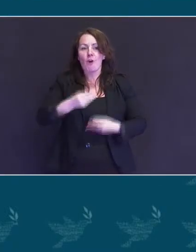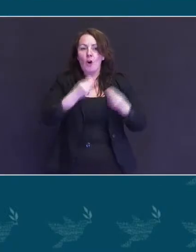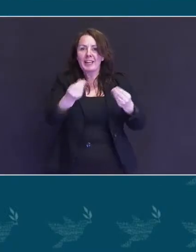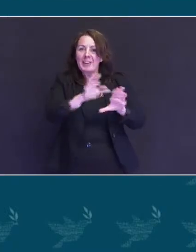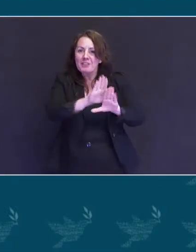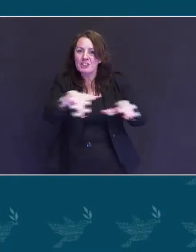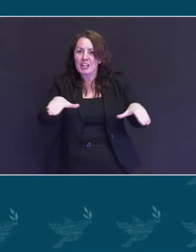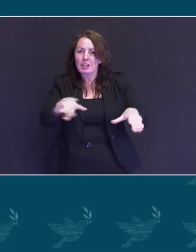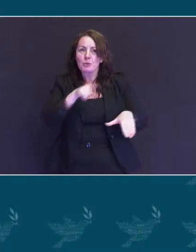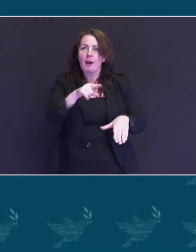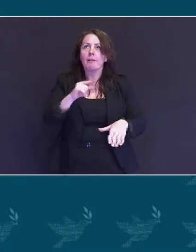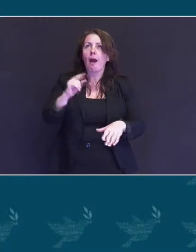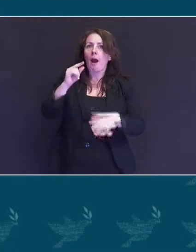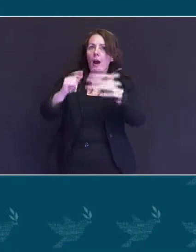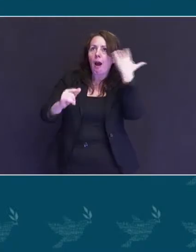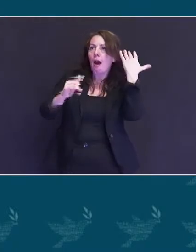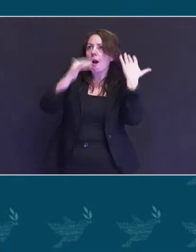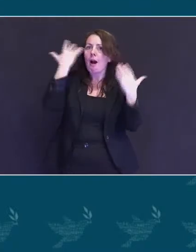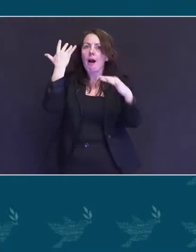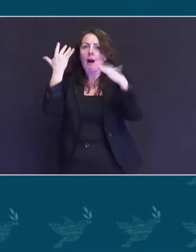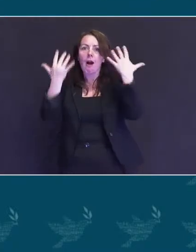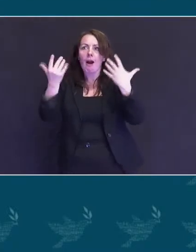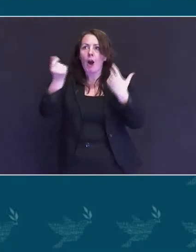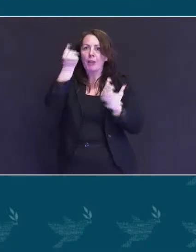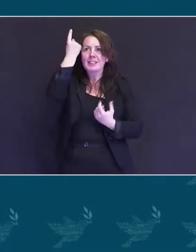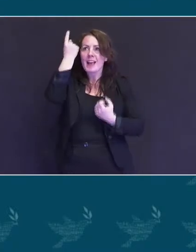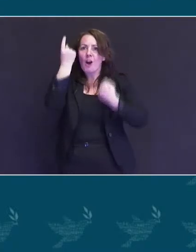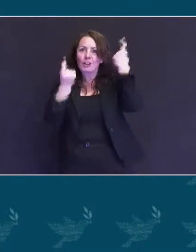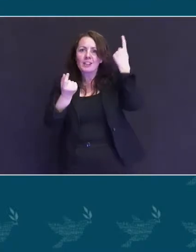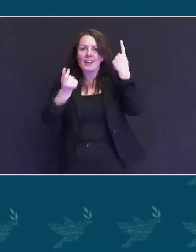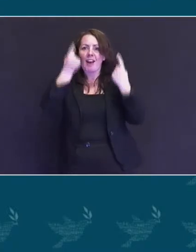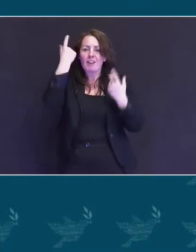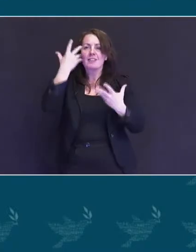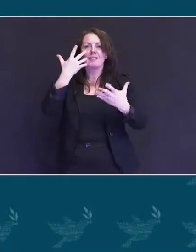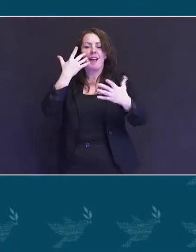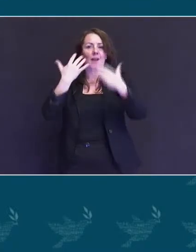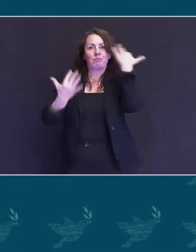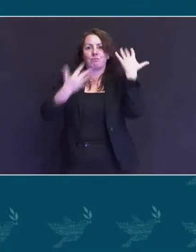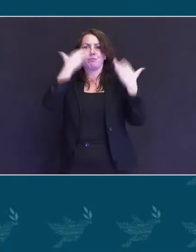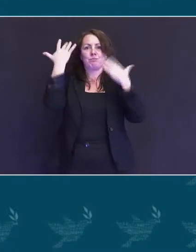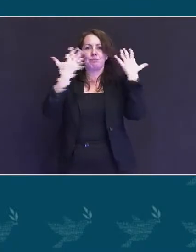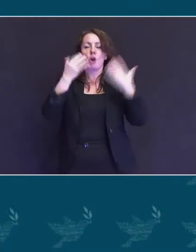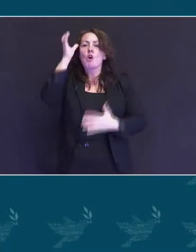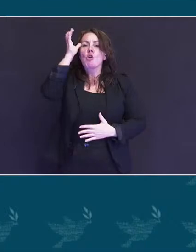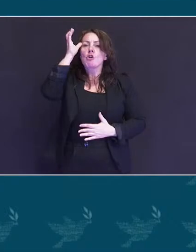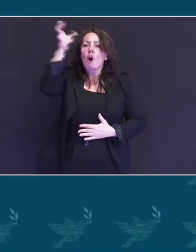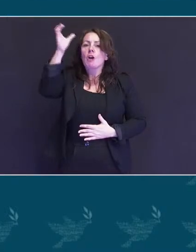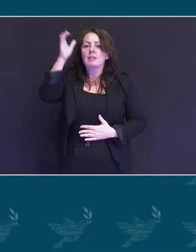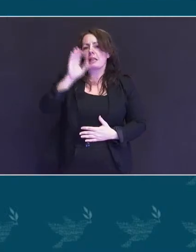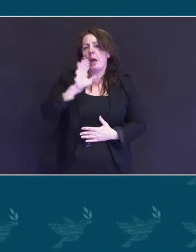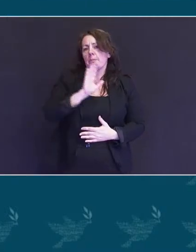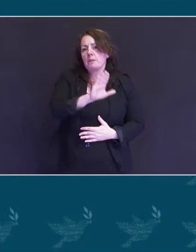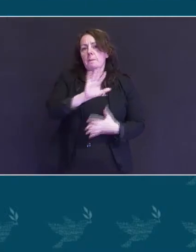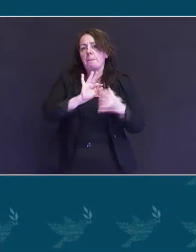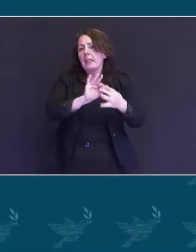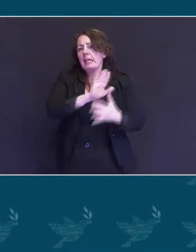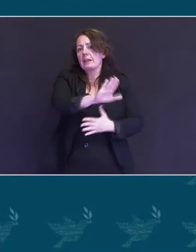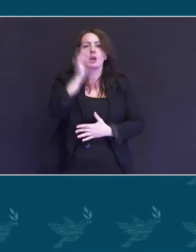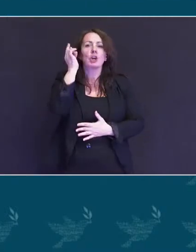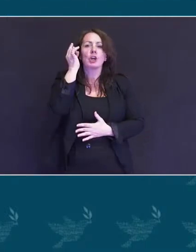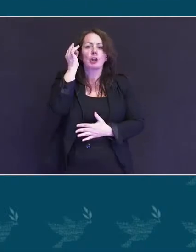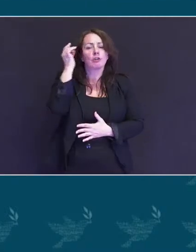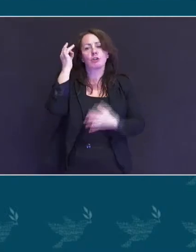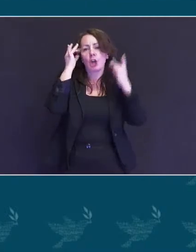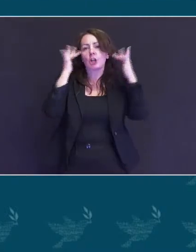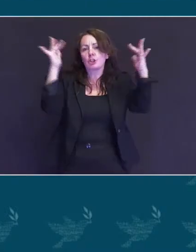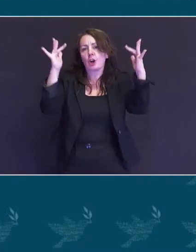gamification, which places pupils in a context that they understand, where the concepts are those of